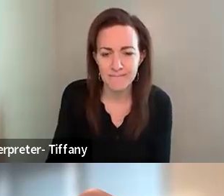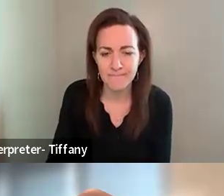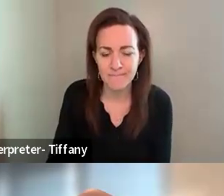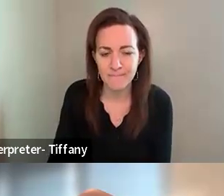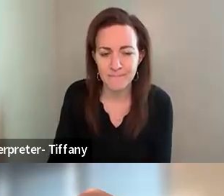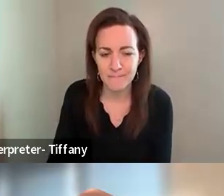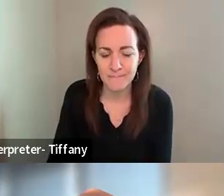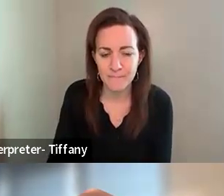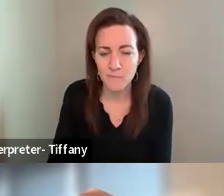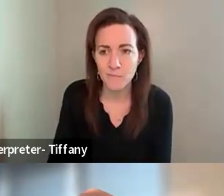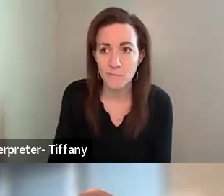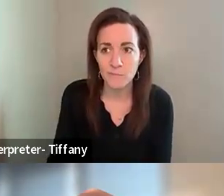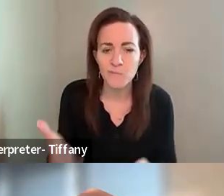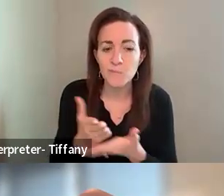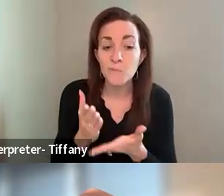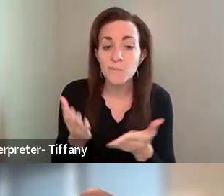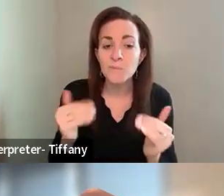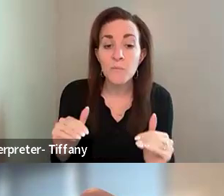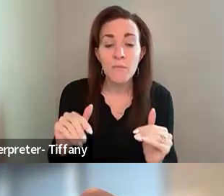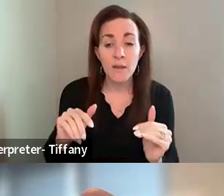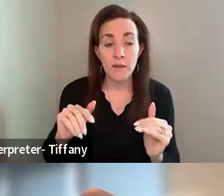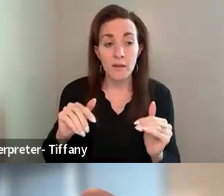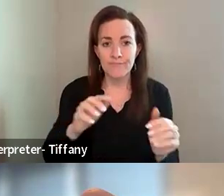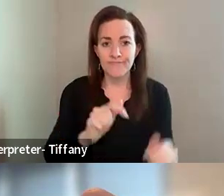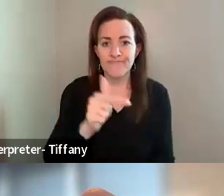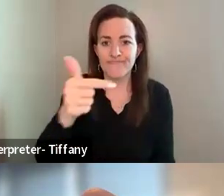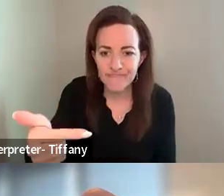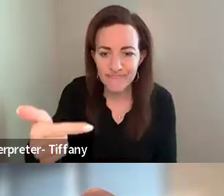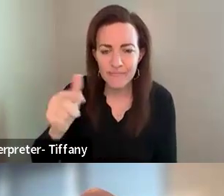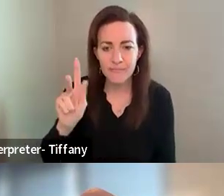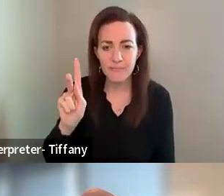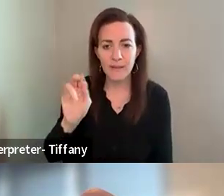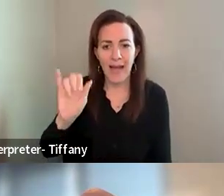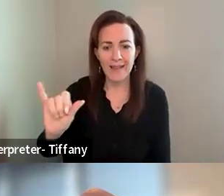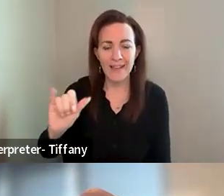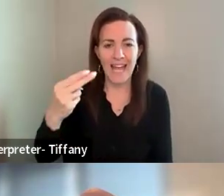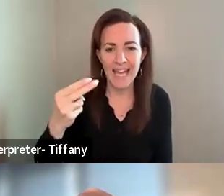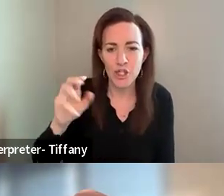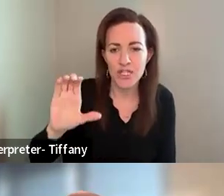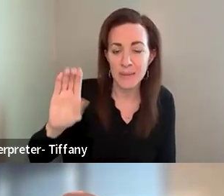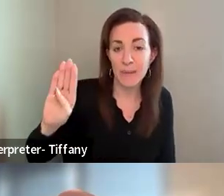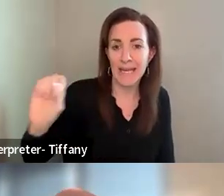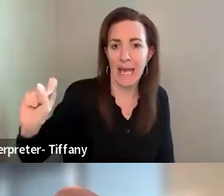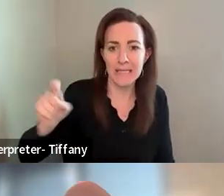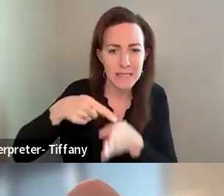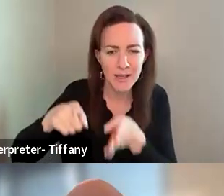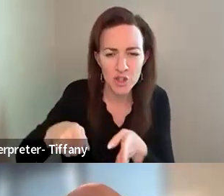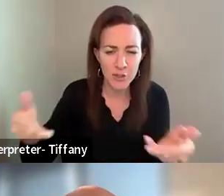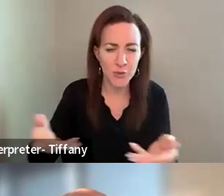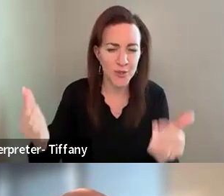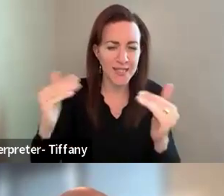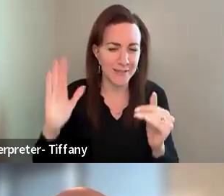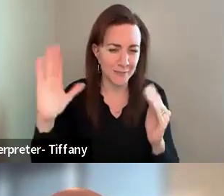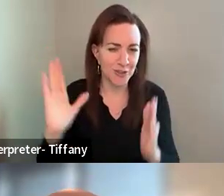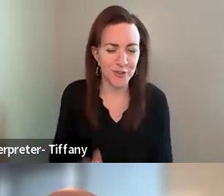All Absolutely. right. And then, so next, I'm going to pass it over to Kylie, one of our HCBS specialists, so she can introduce our next